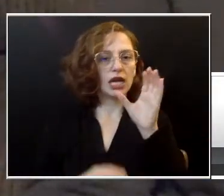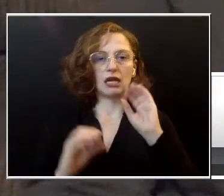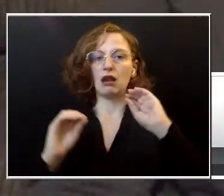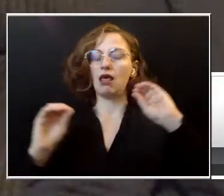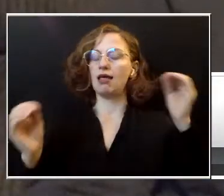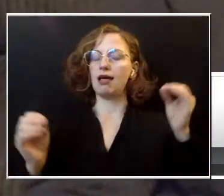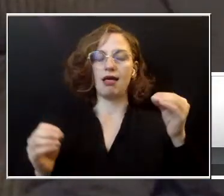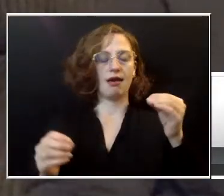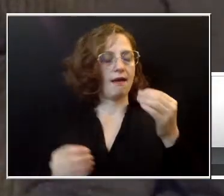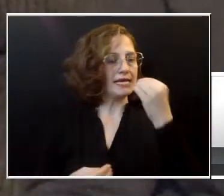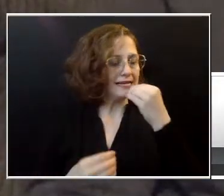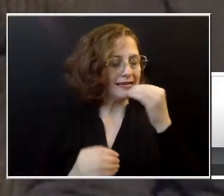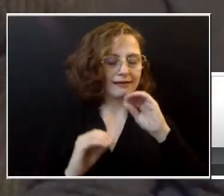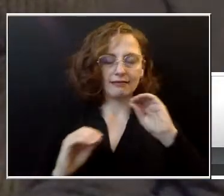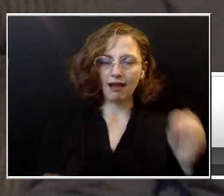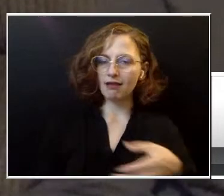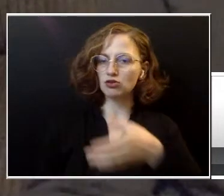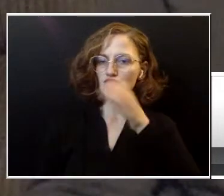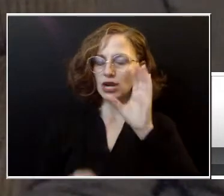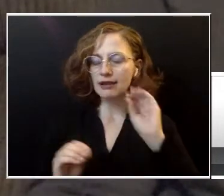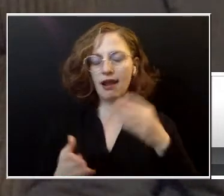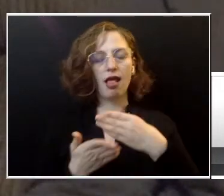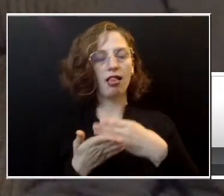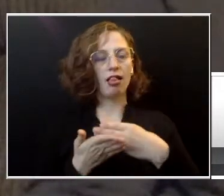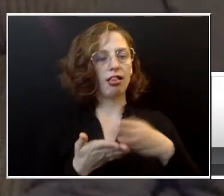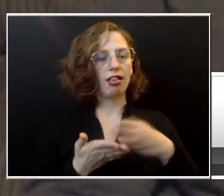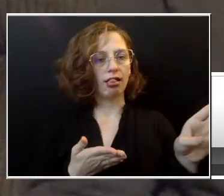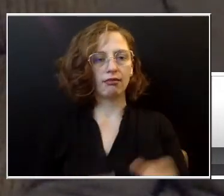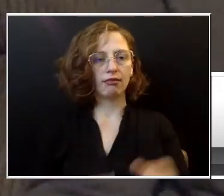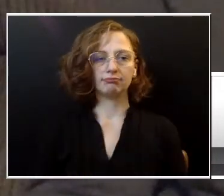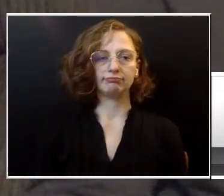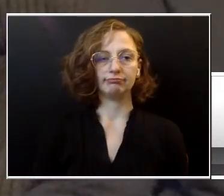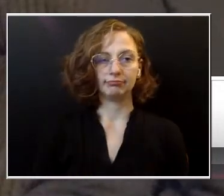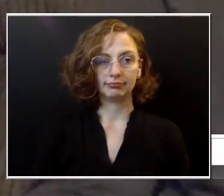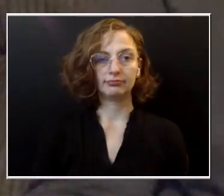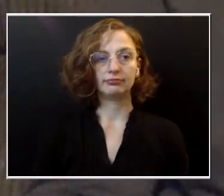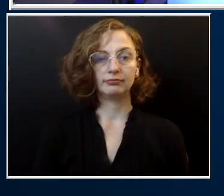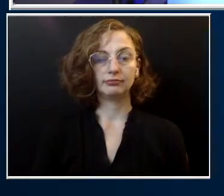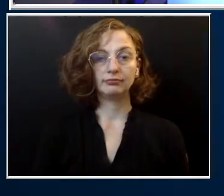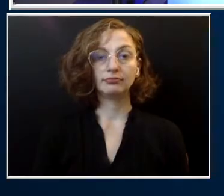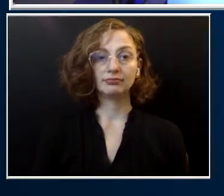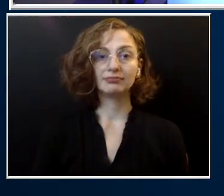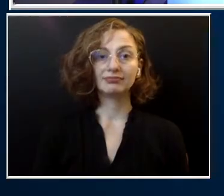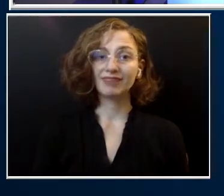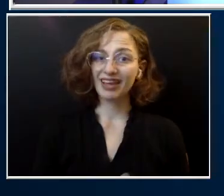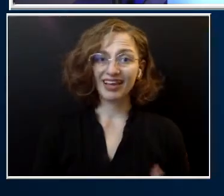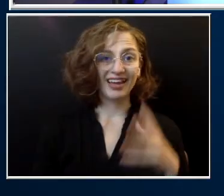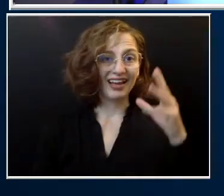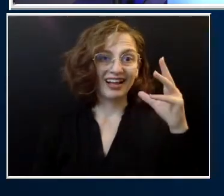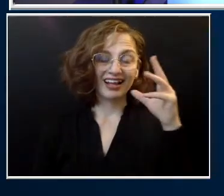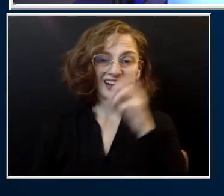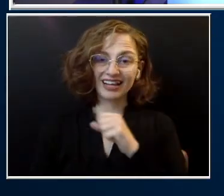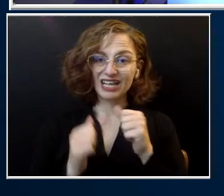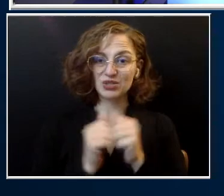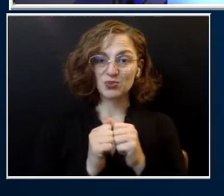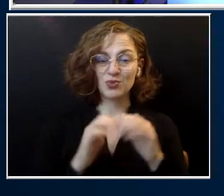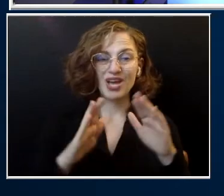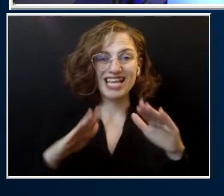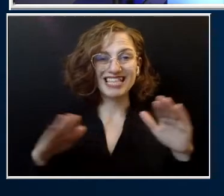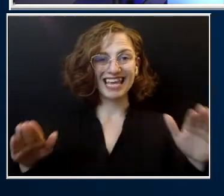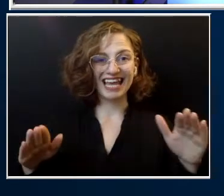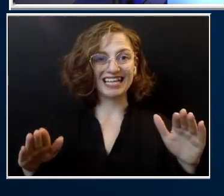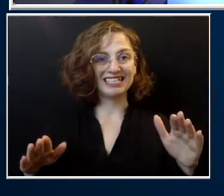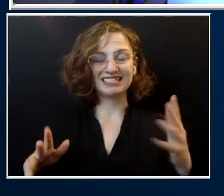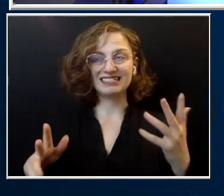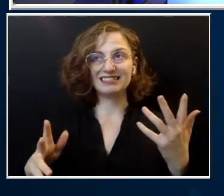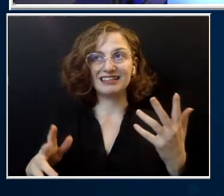drink anything. Well, yeah, and I guess when we're talking about kids, you just look for some of those very simple day-to-day things that they do. They